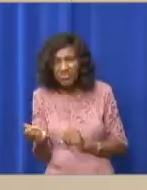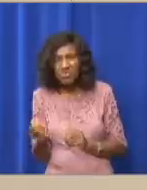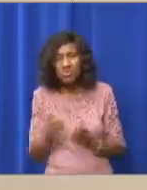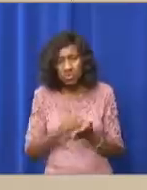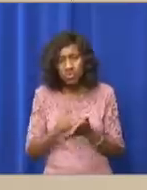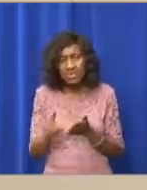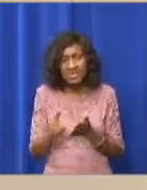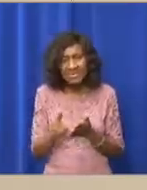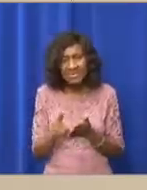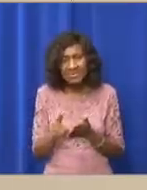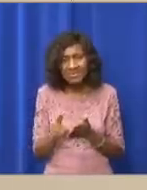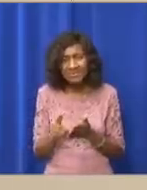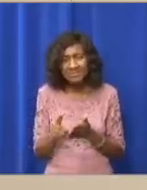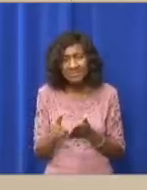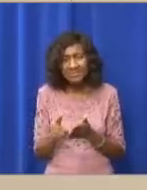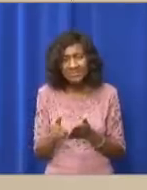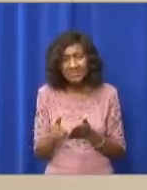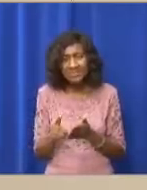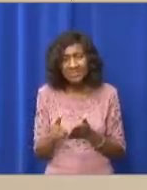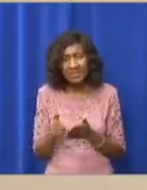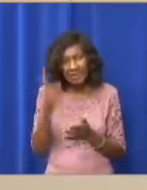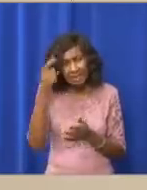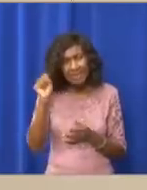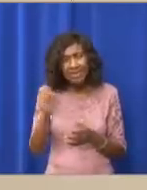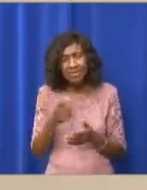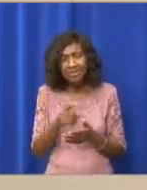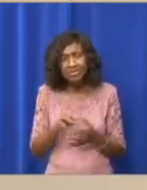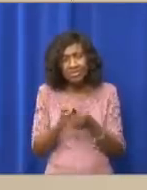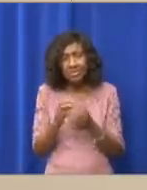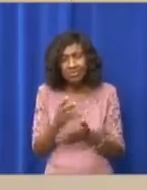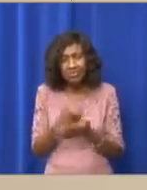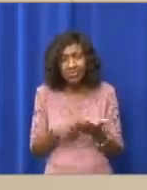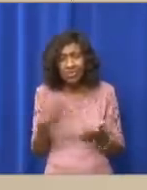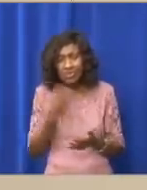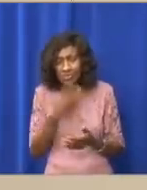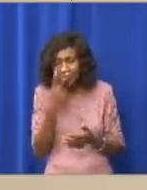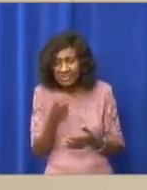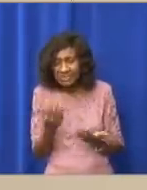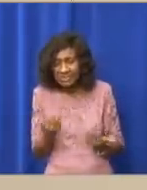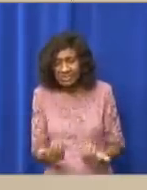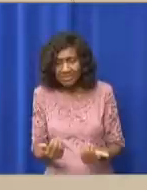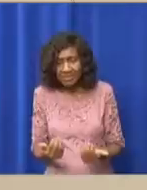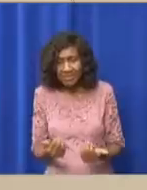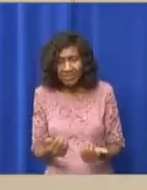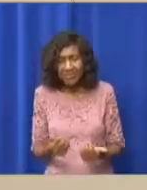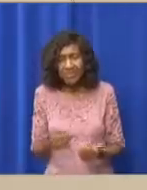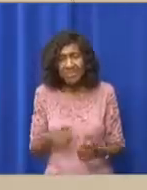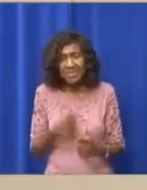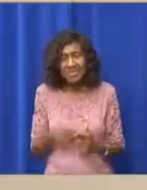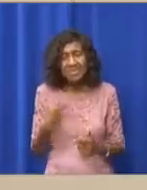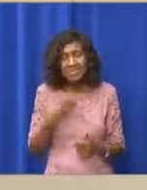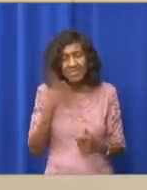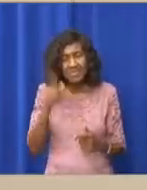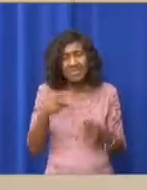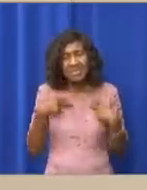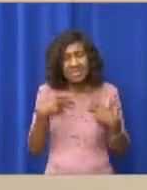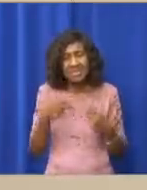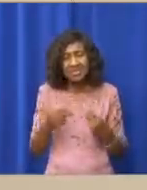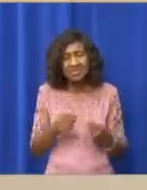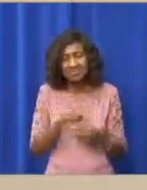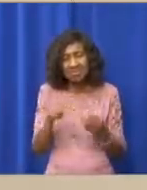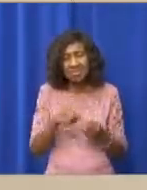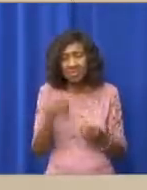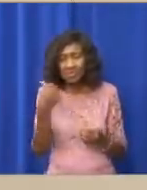few weeks, at the rate we're going, in another couple of weeks, we should have close to 10,000 test results. And depending what they